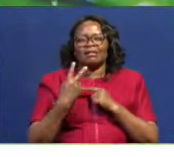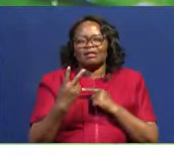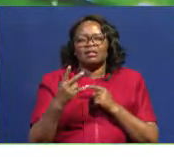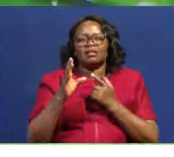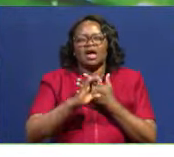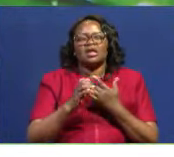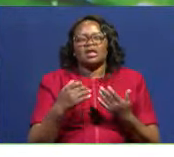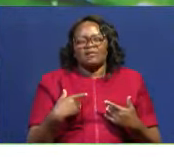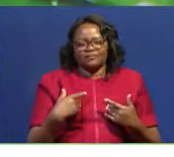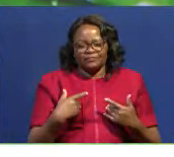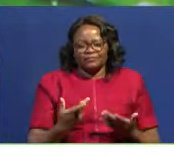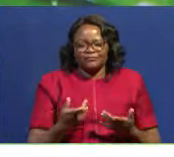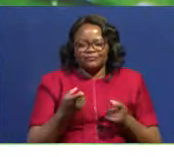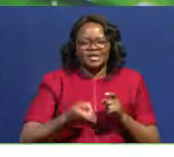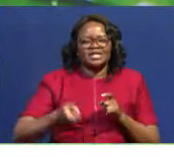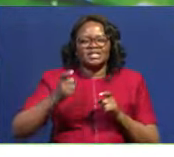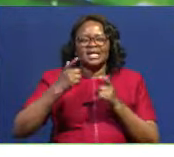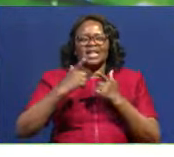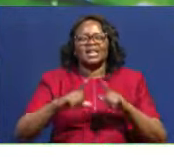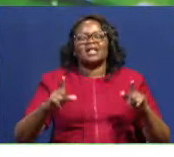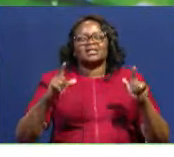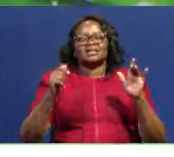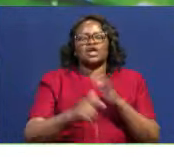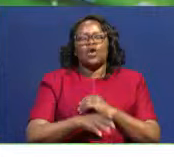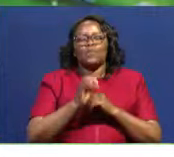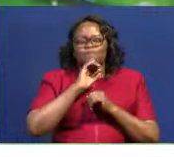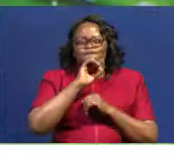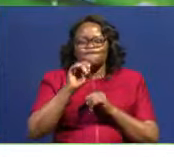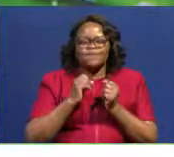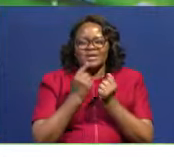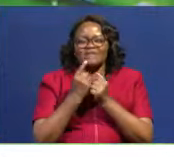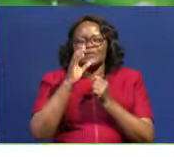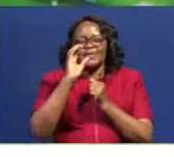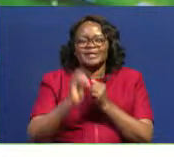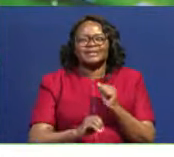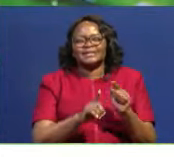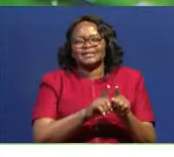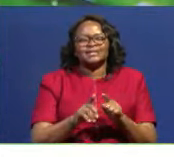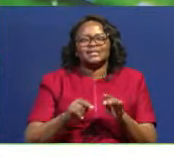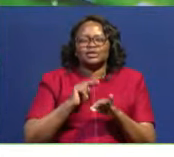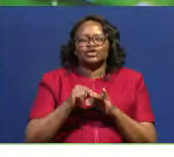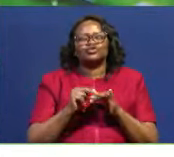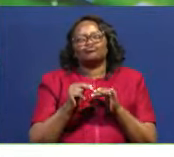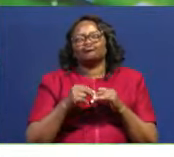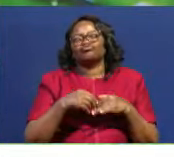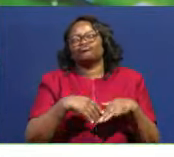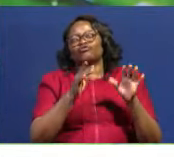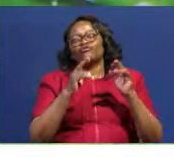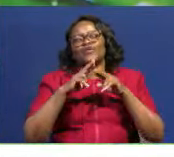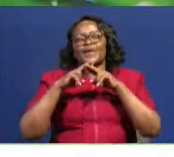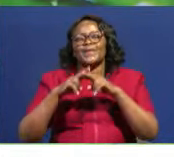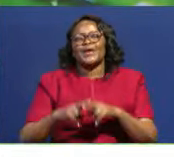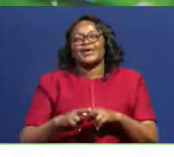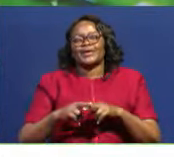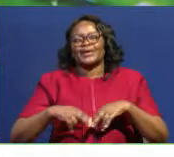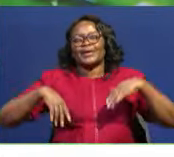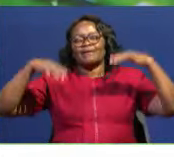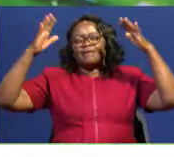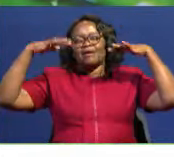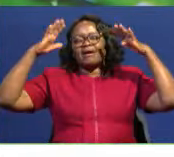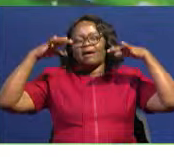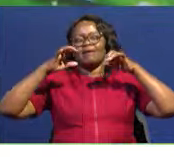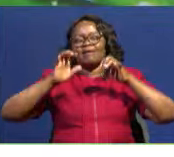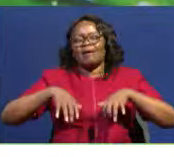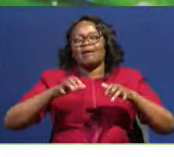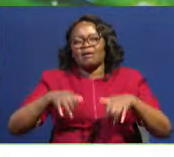the country has managed to increase land under irrigation by 11% as the nation moves away from reliance on rain-fed